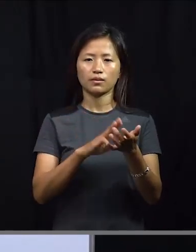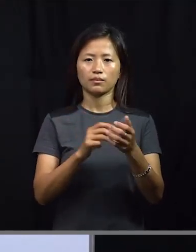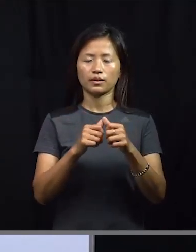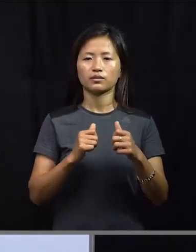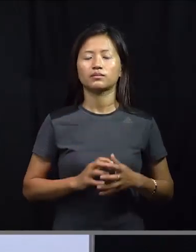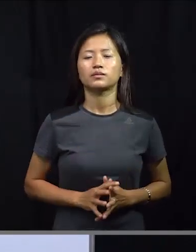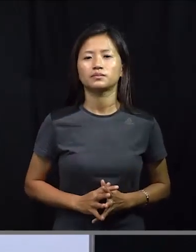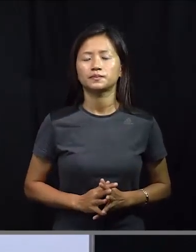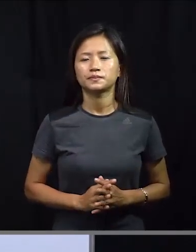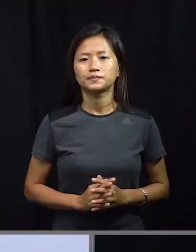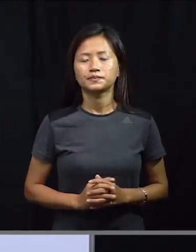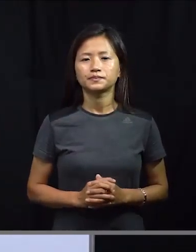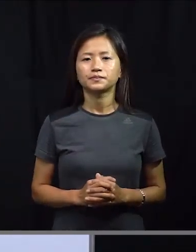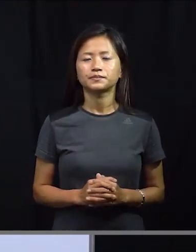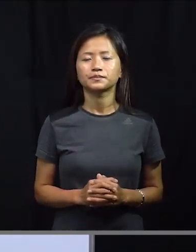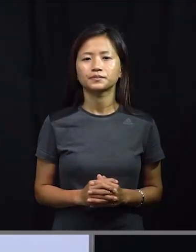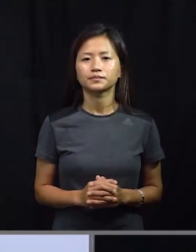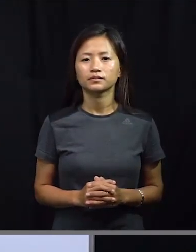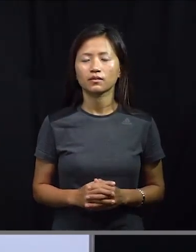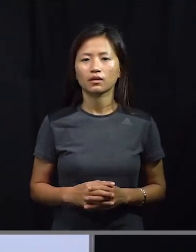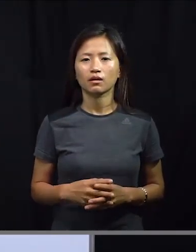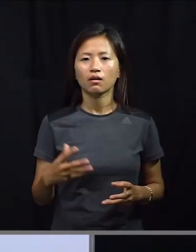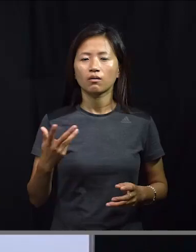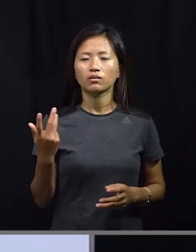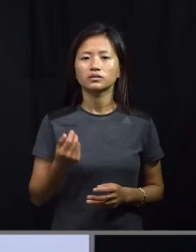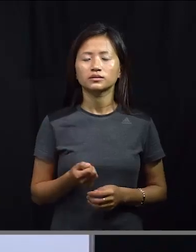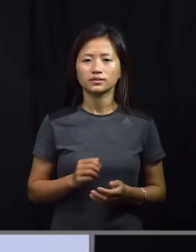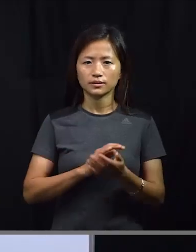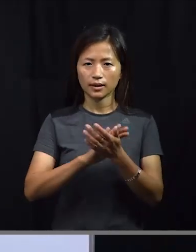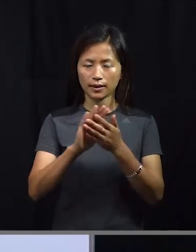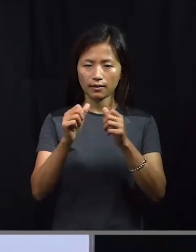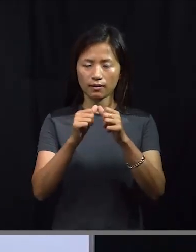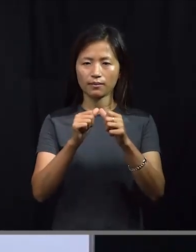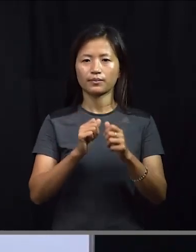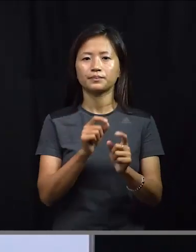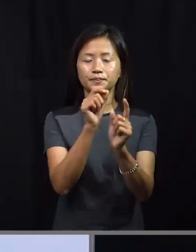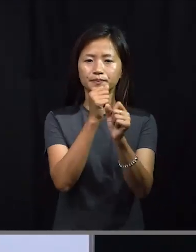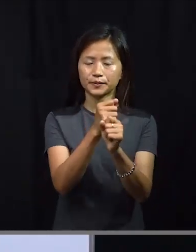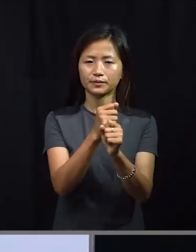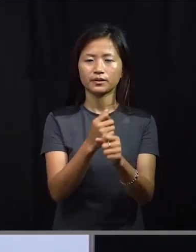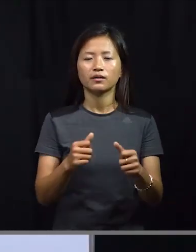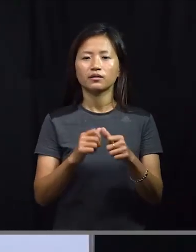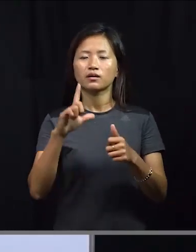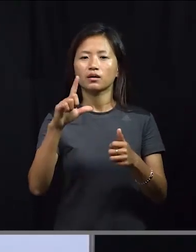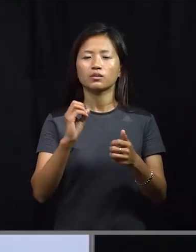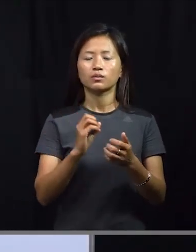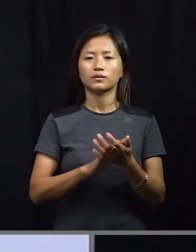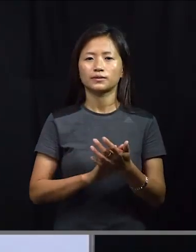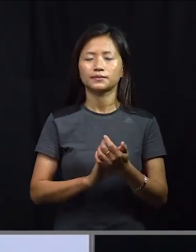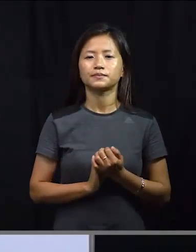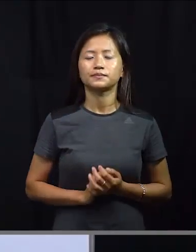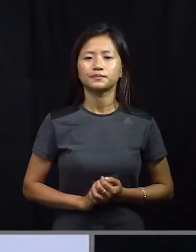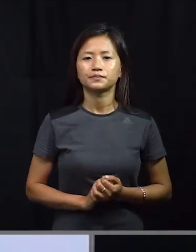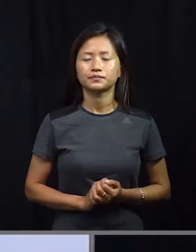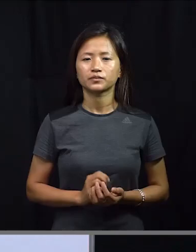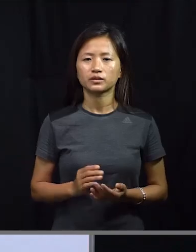Anuloma, anuloma. Okay, so what is this hypergamy and anuloma here? Okay, it is that form of marriage. Okay, it is